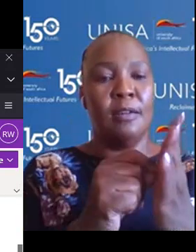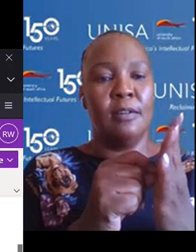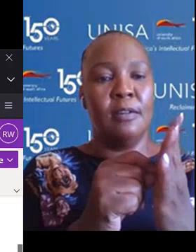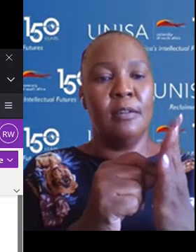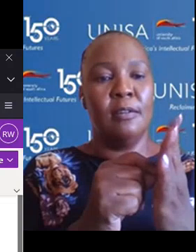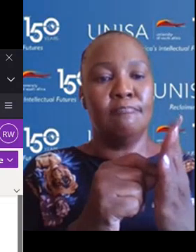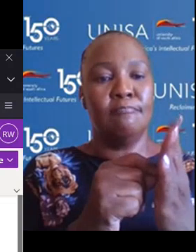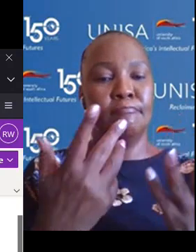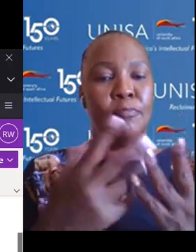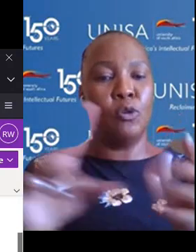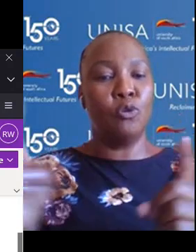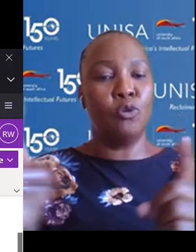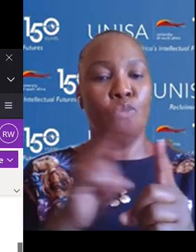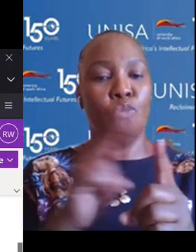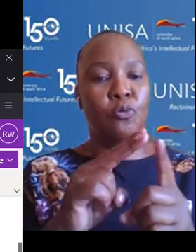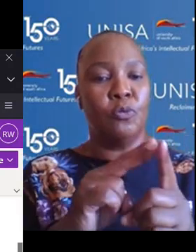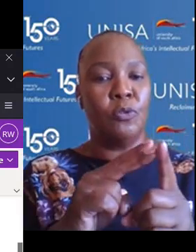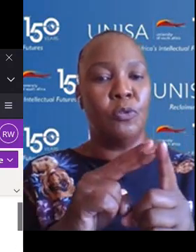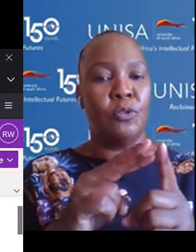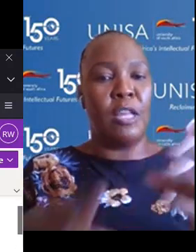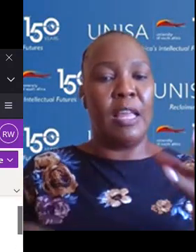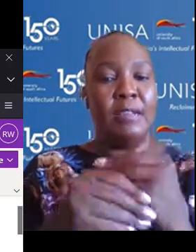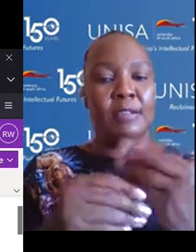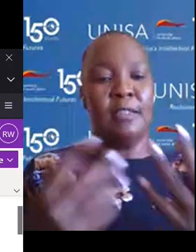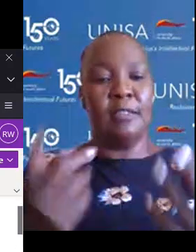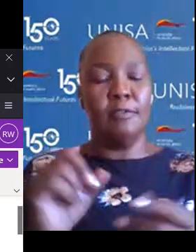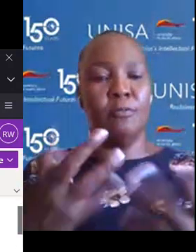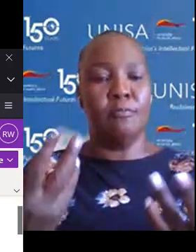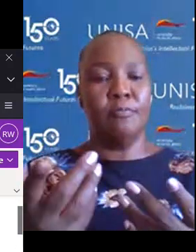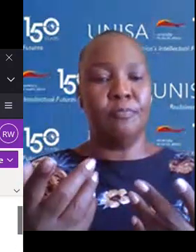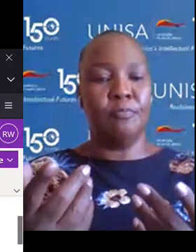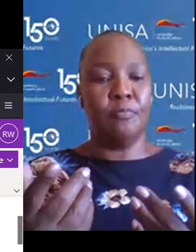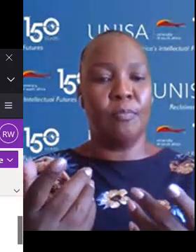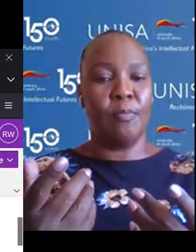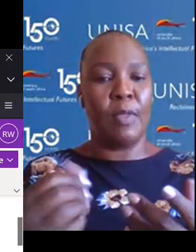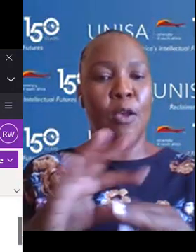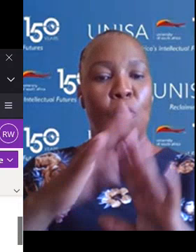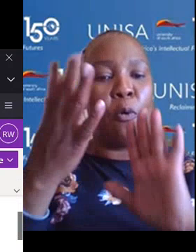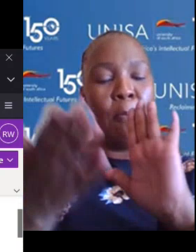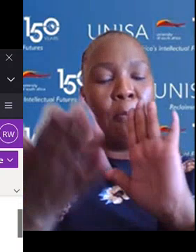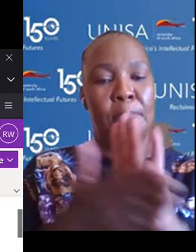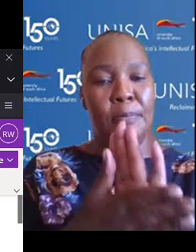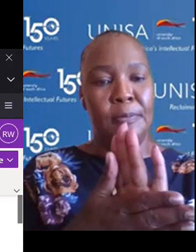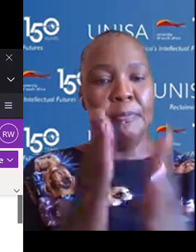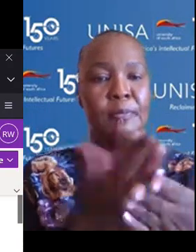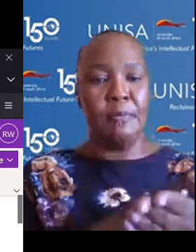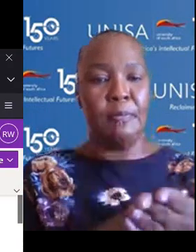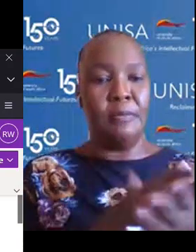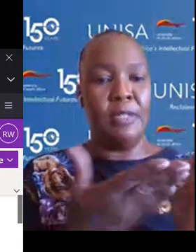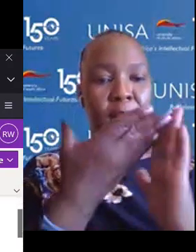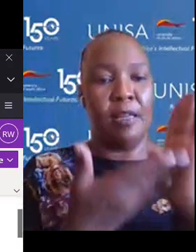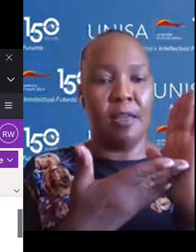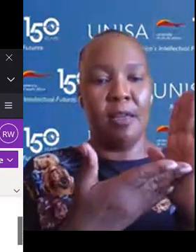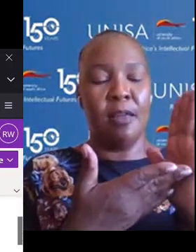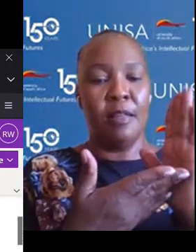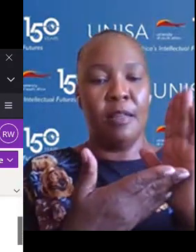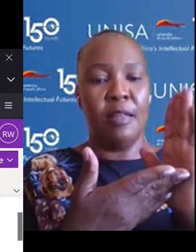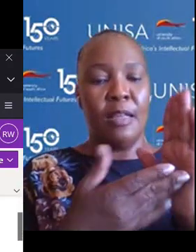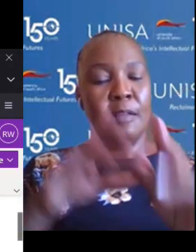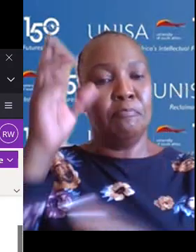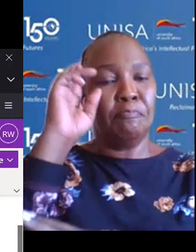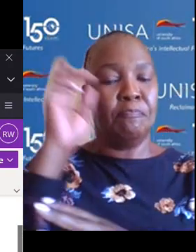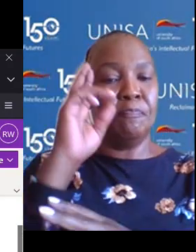You will notice it actually adds it as a complete page on here. So just remember